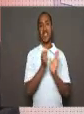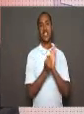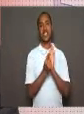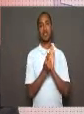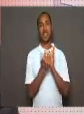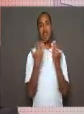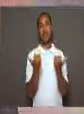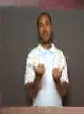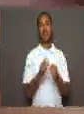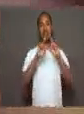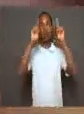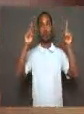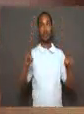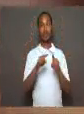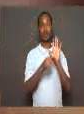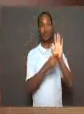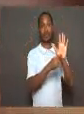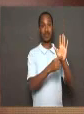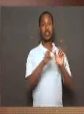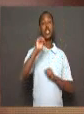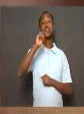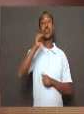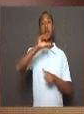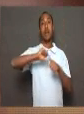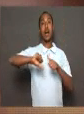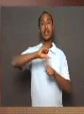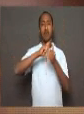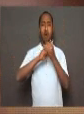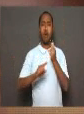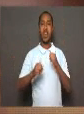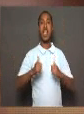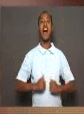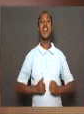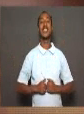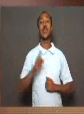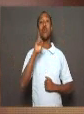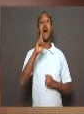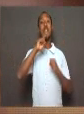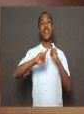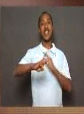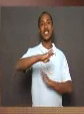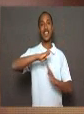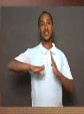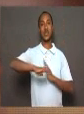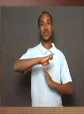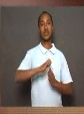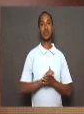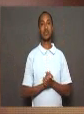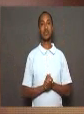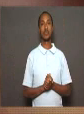an example. A sodium atom only has 1 valence